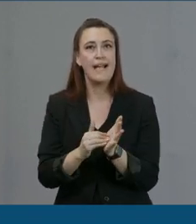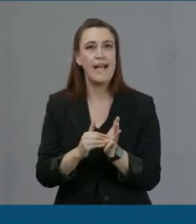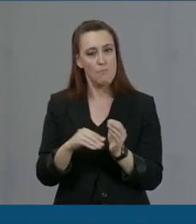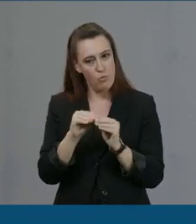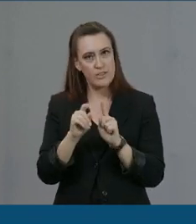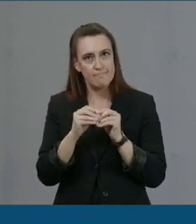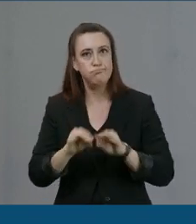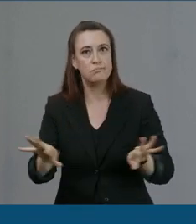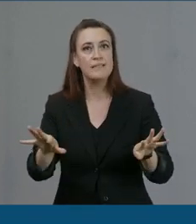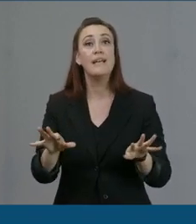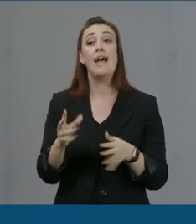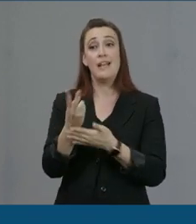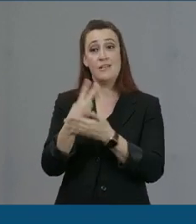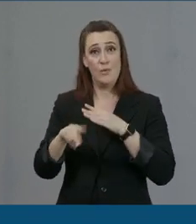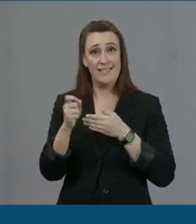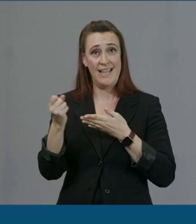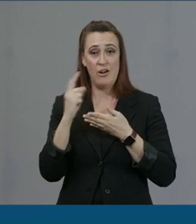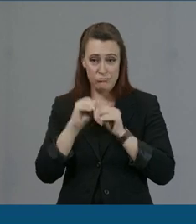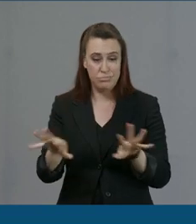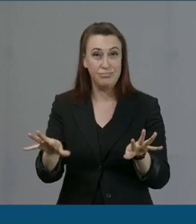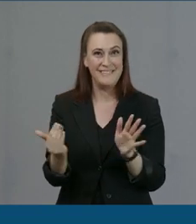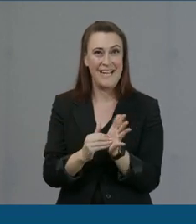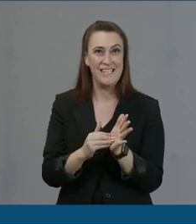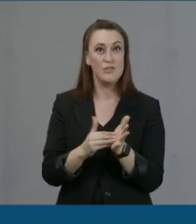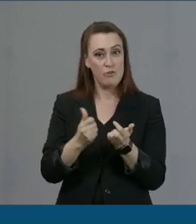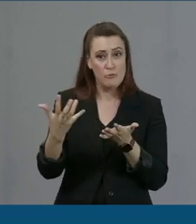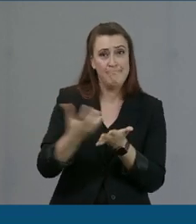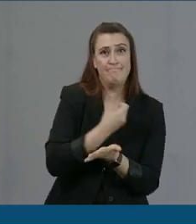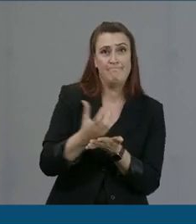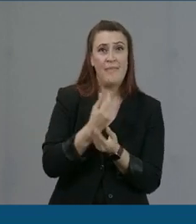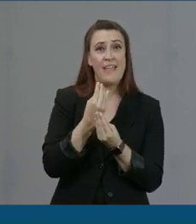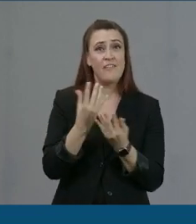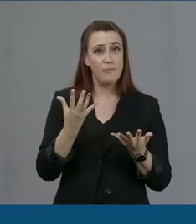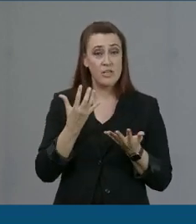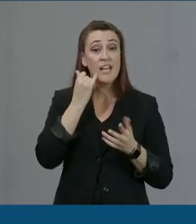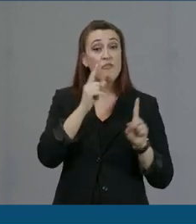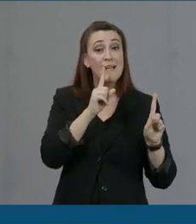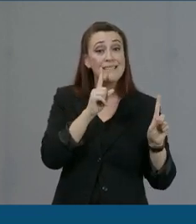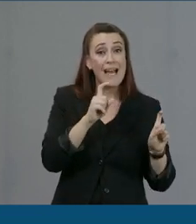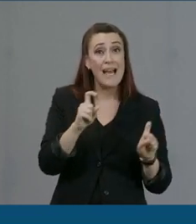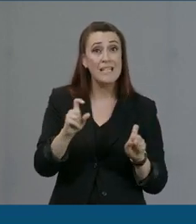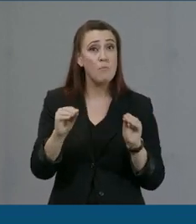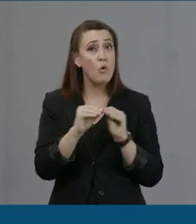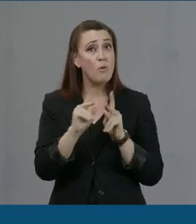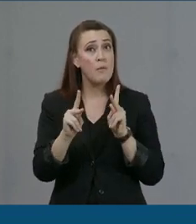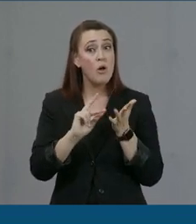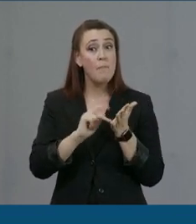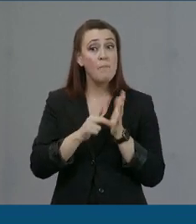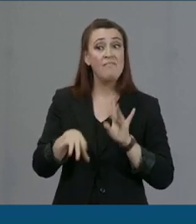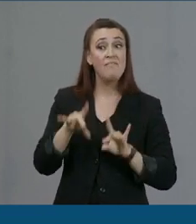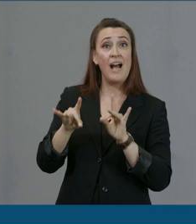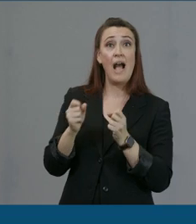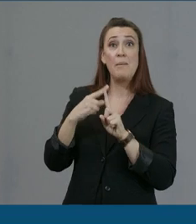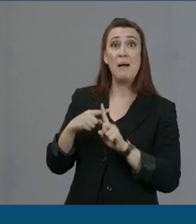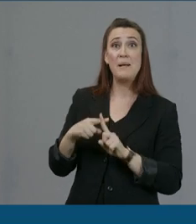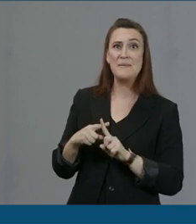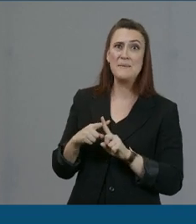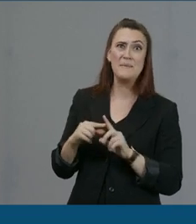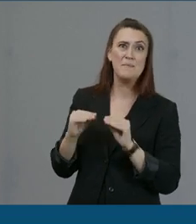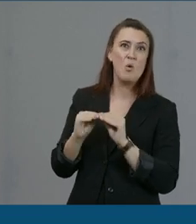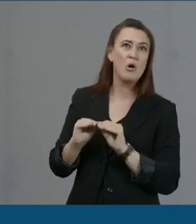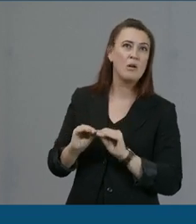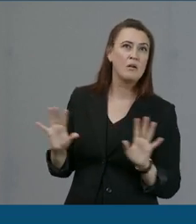Saturday. Whenever you're testing more people, you're going to have more cases, okay? So more tests